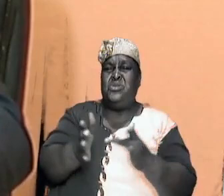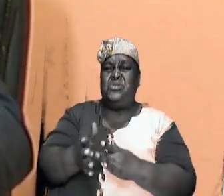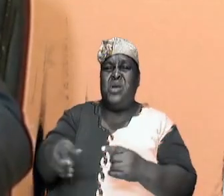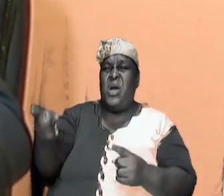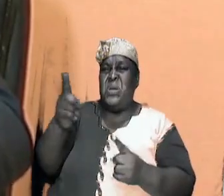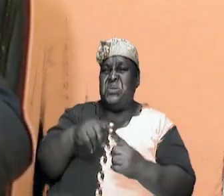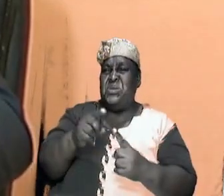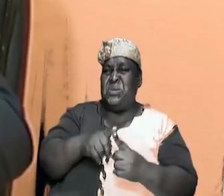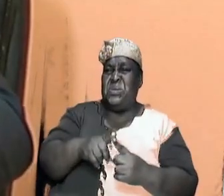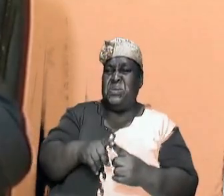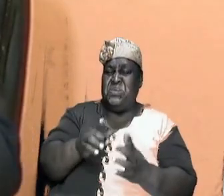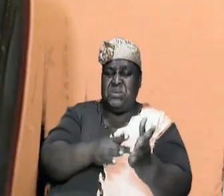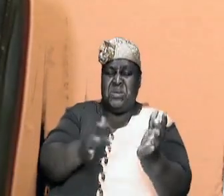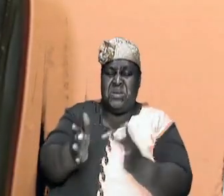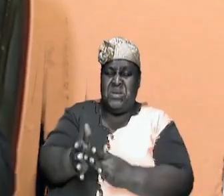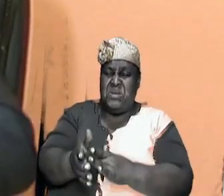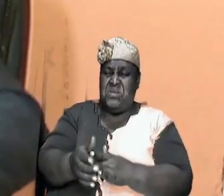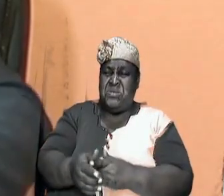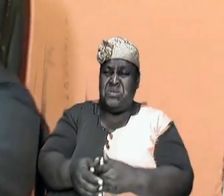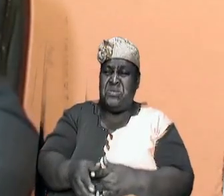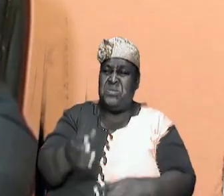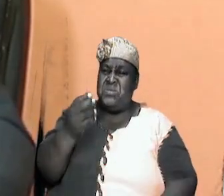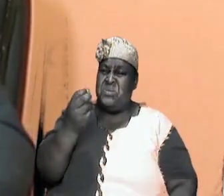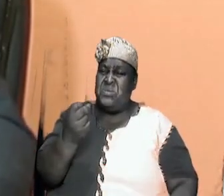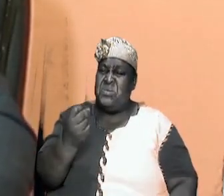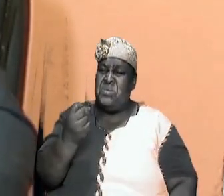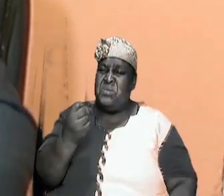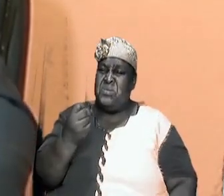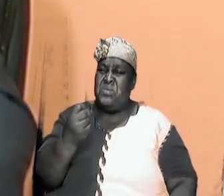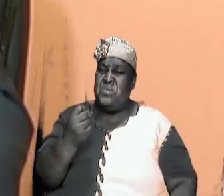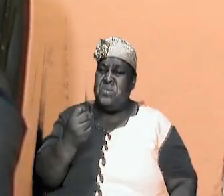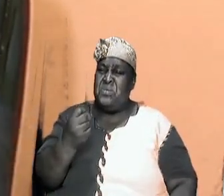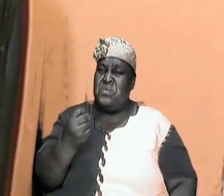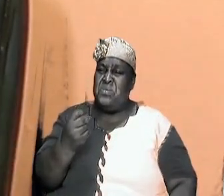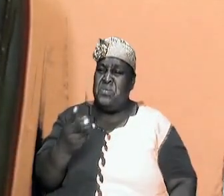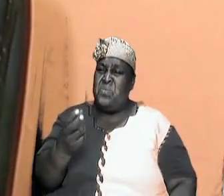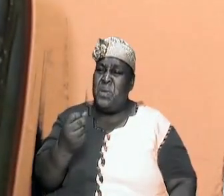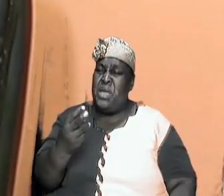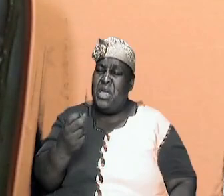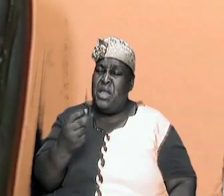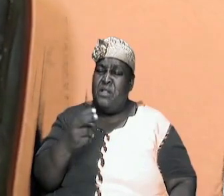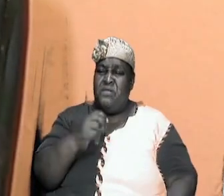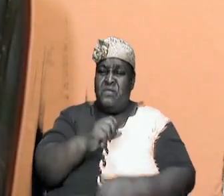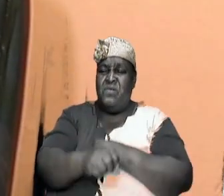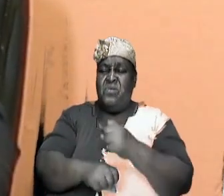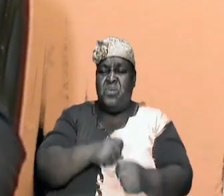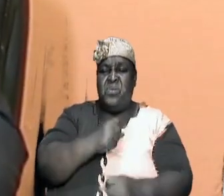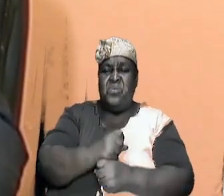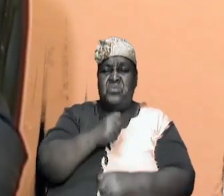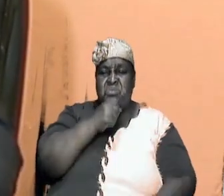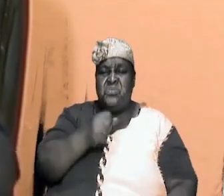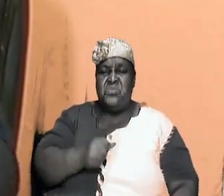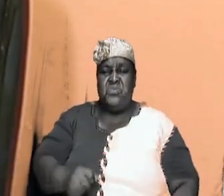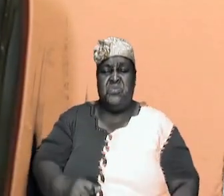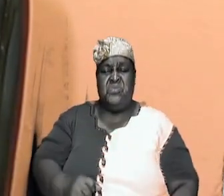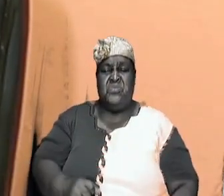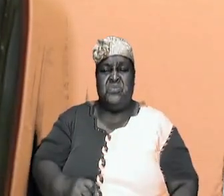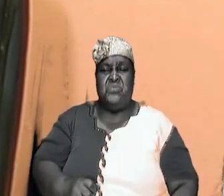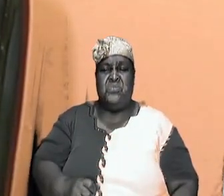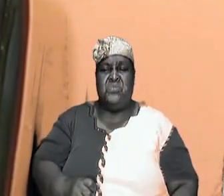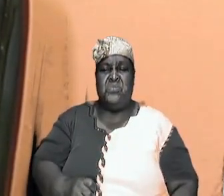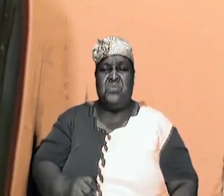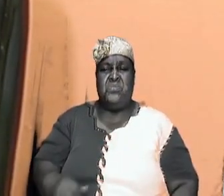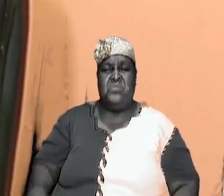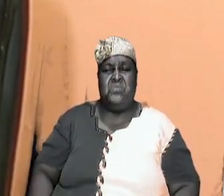till maybe when he was 2. I'm not sure if something was mentioned there. But we didn't hear anything about him again until he